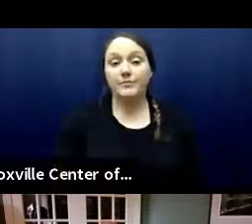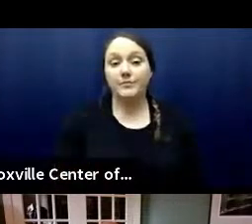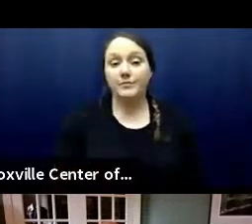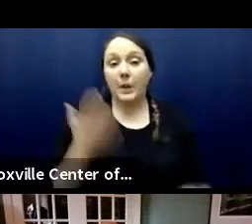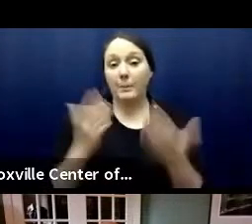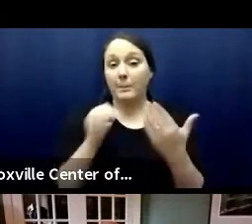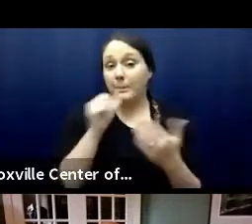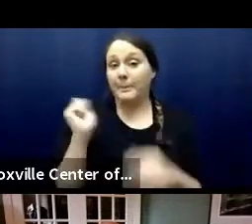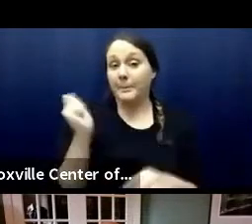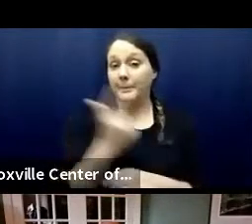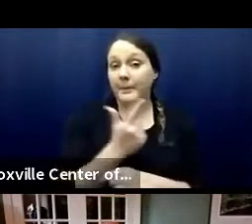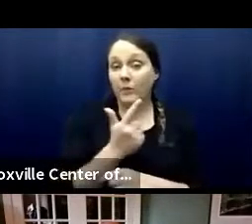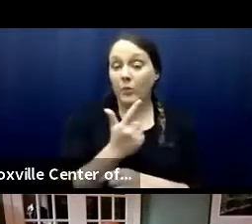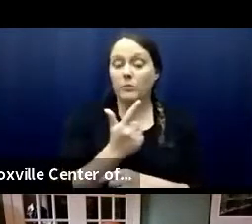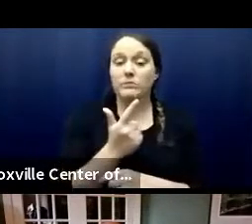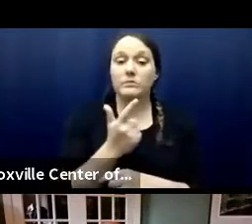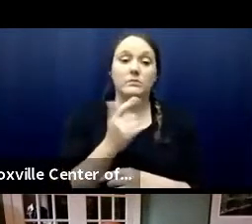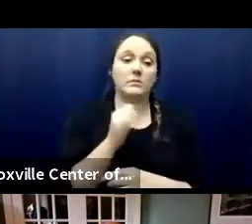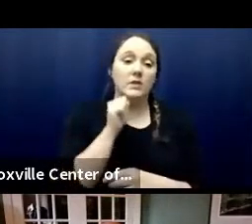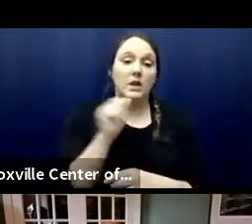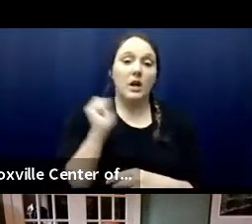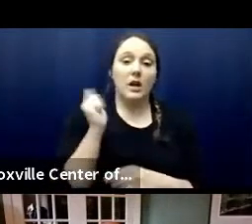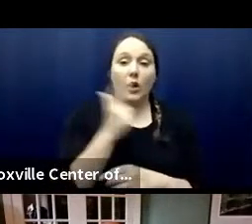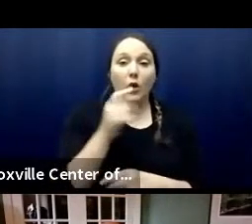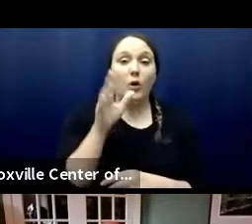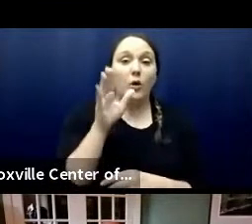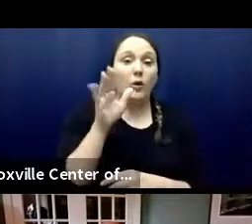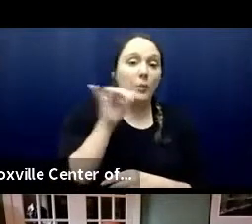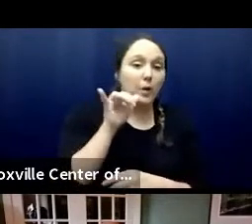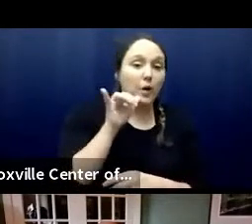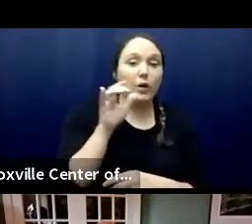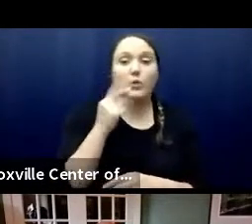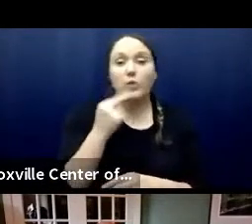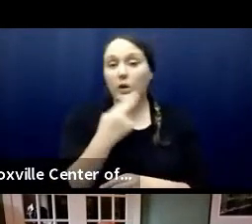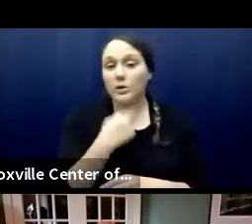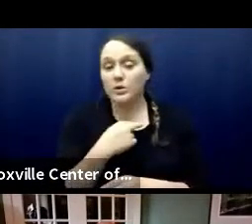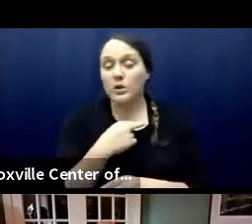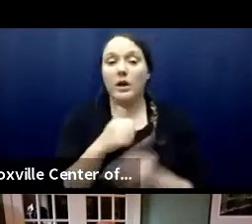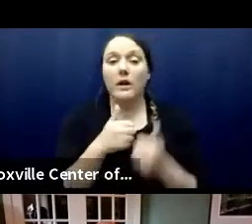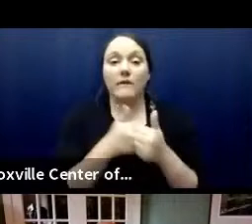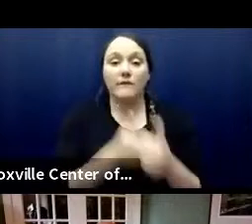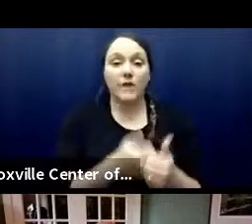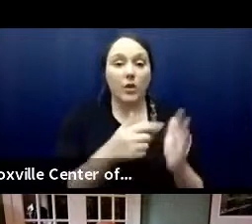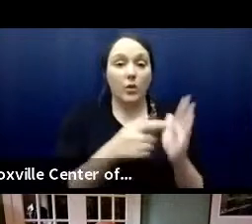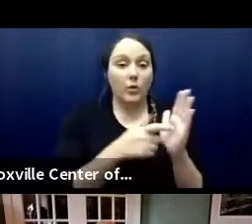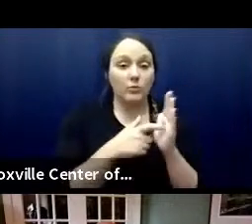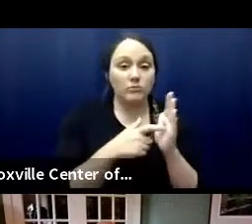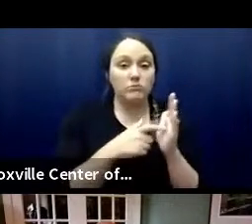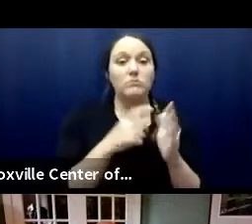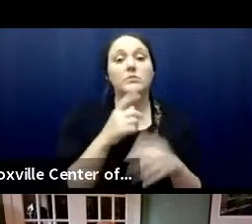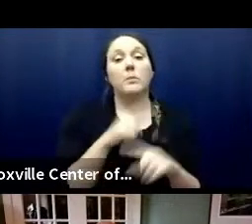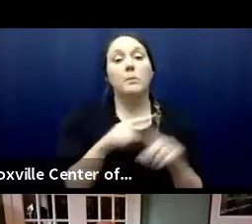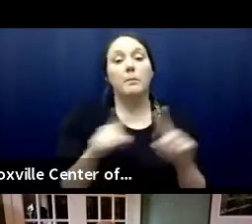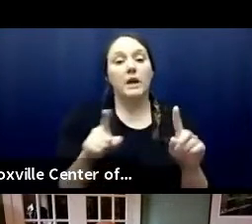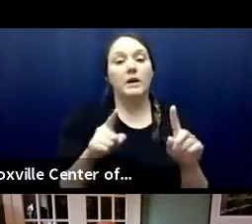maybe not everyone's maybe not all bars or restaurants are going to follow the regulation or adhere to it.